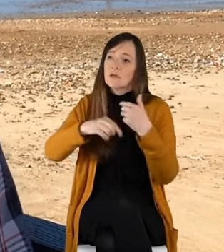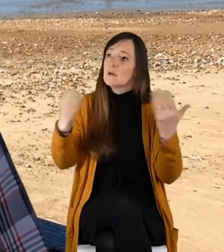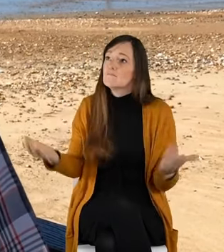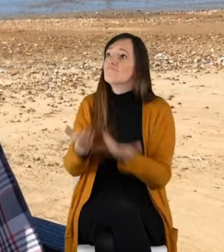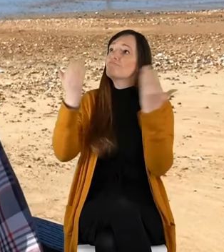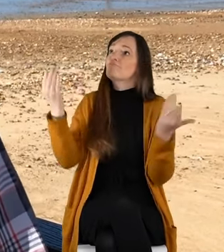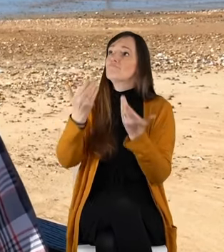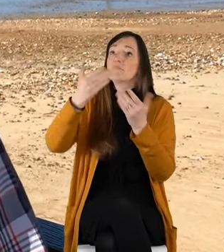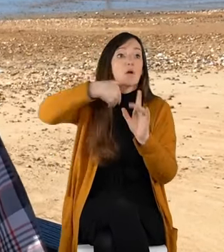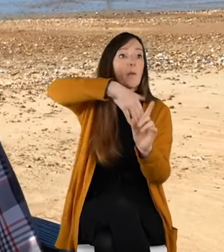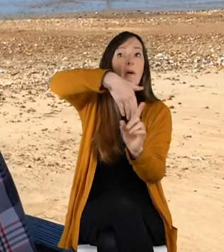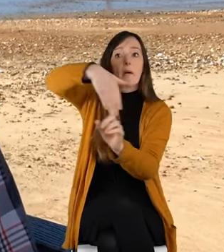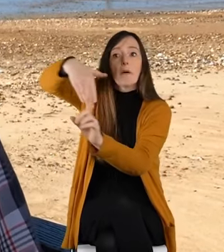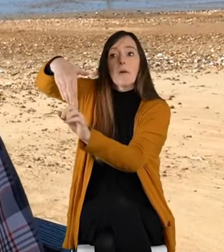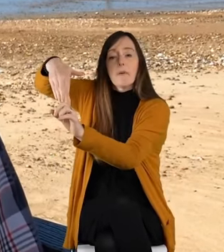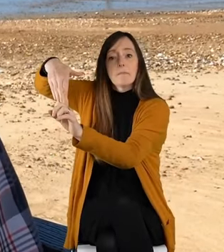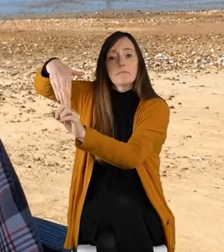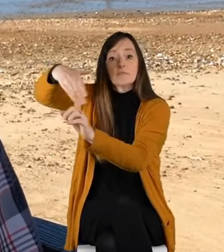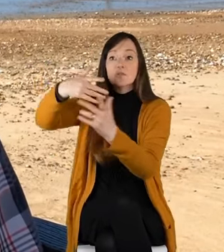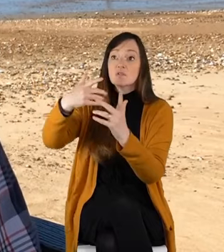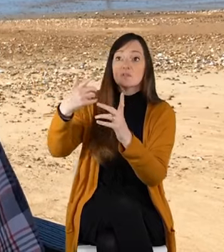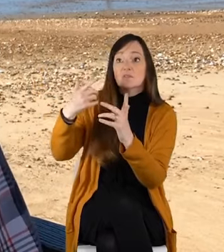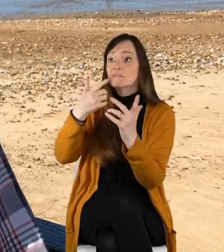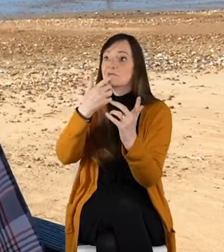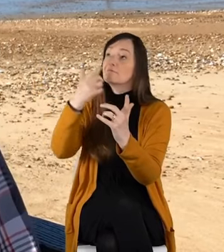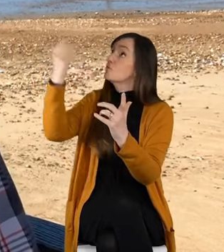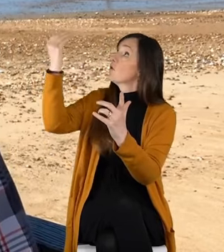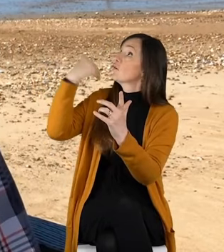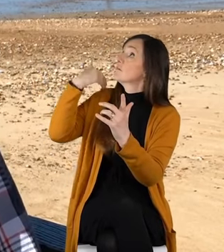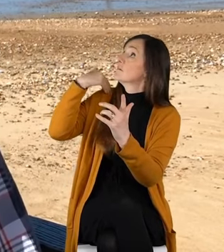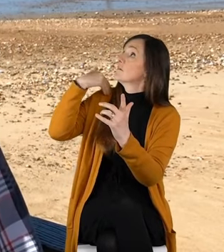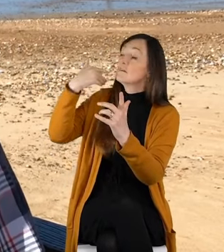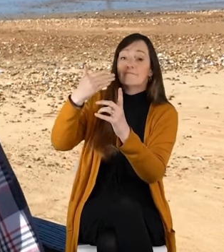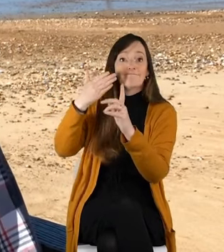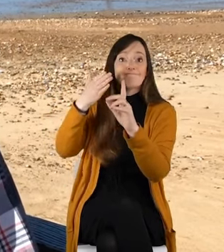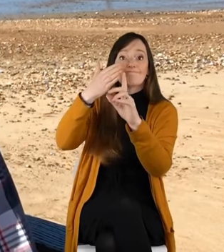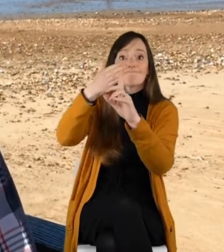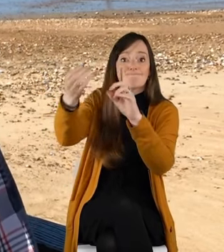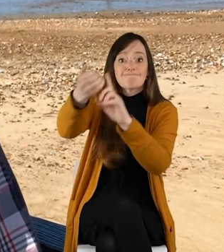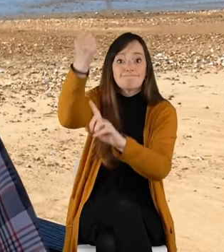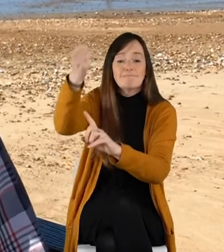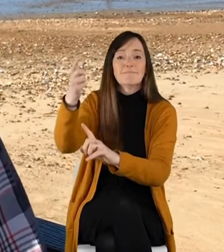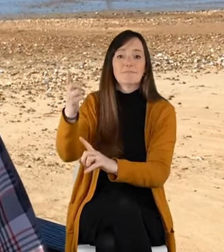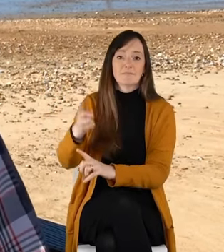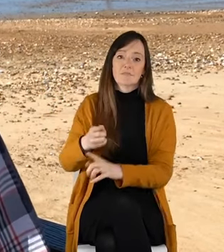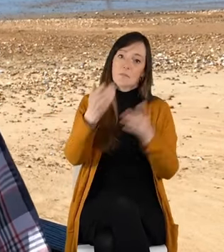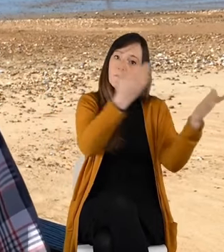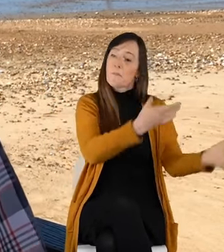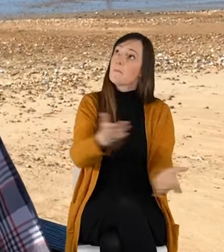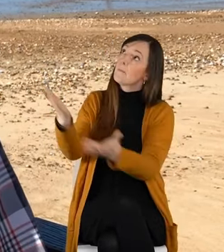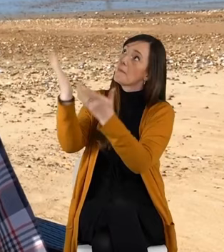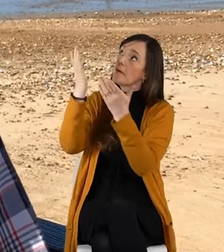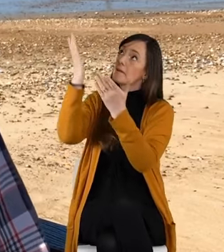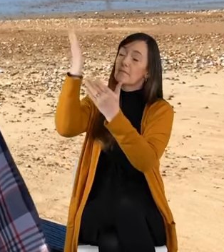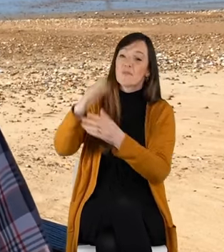out from Keswick to pursue what God has set before us, to play the part he would have us play in making him known. Those